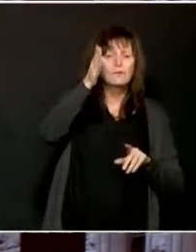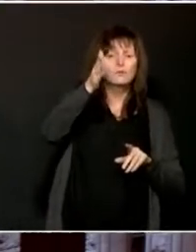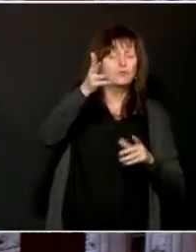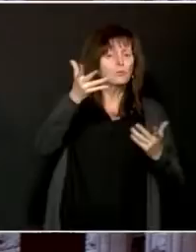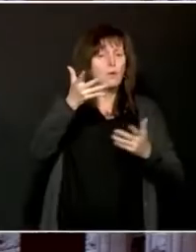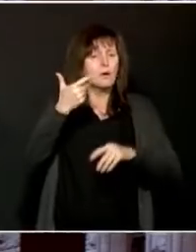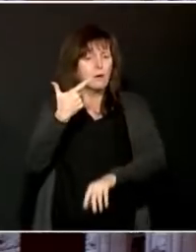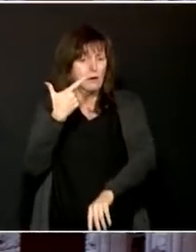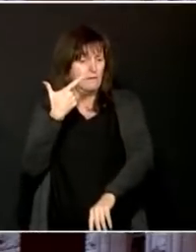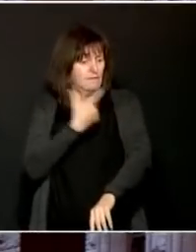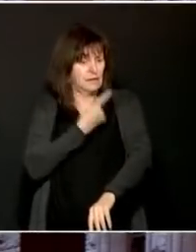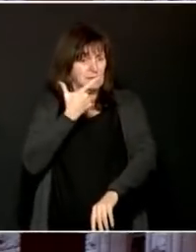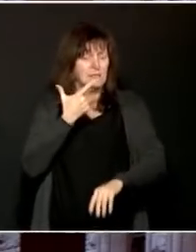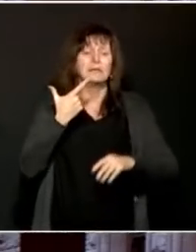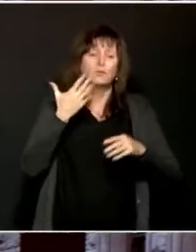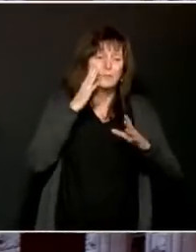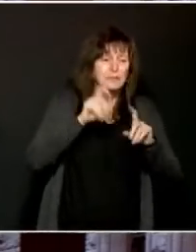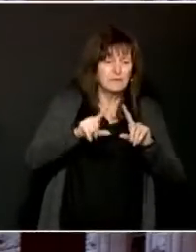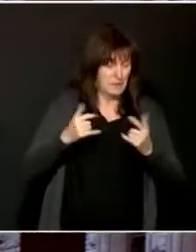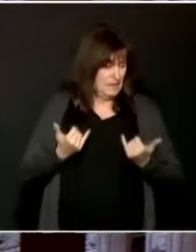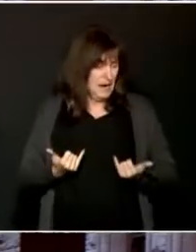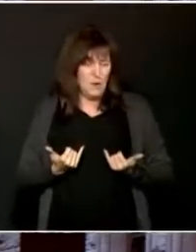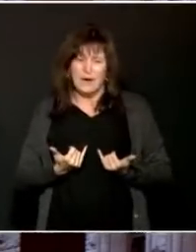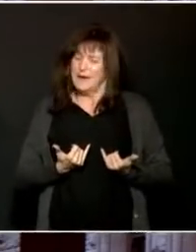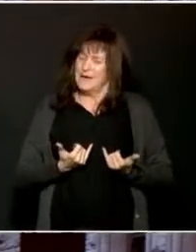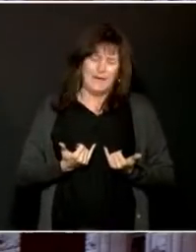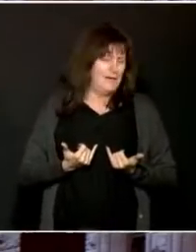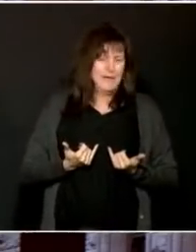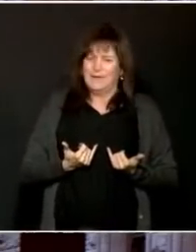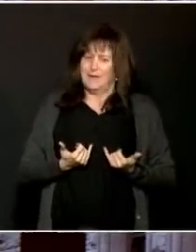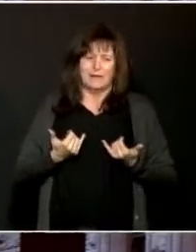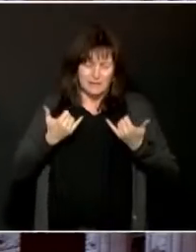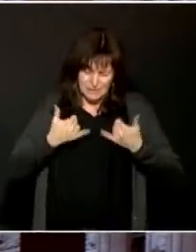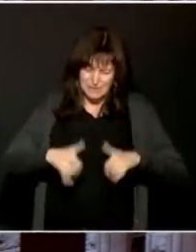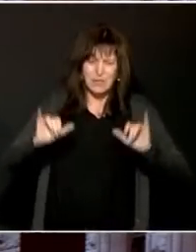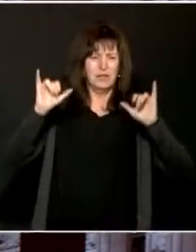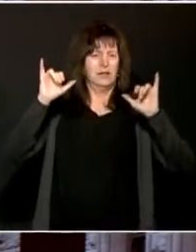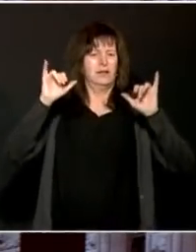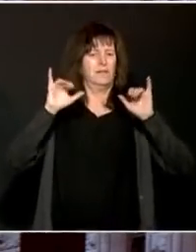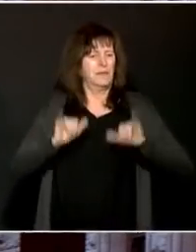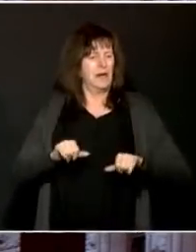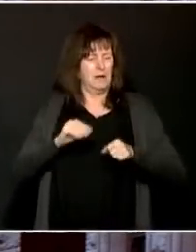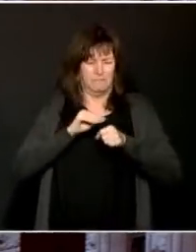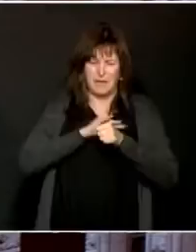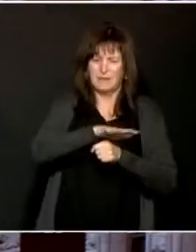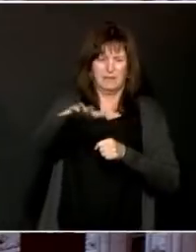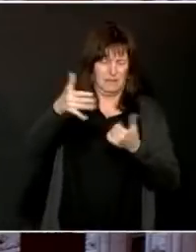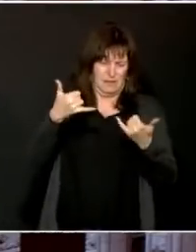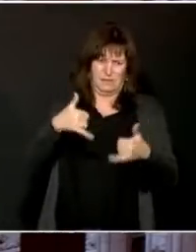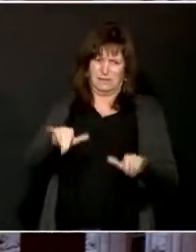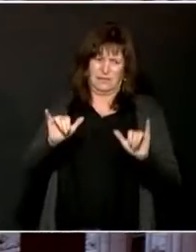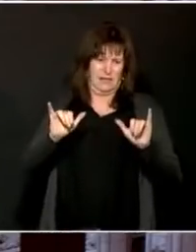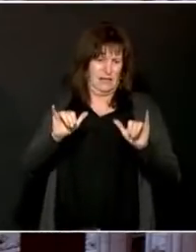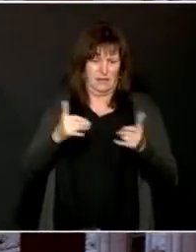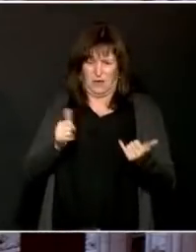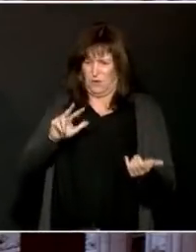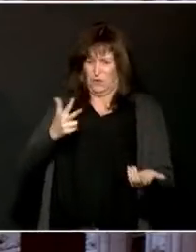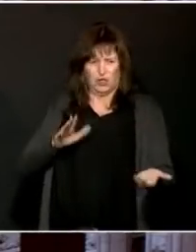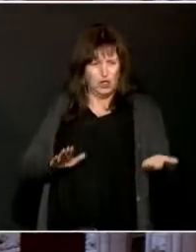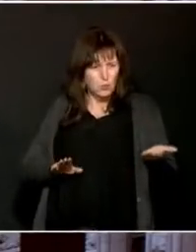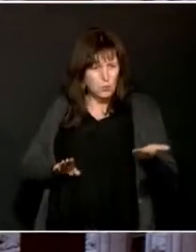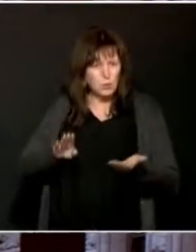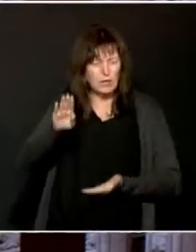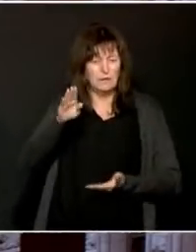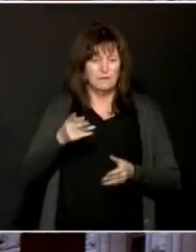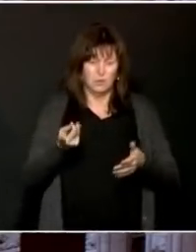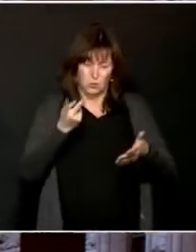in the future. But right now we're still in the thick of it. We still have our third wave. Easter is coming as well. That's another long weekend